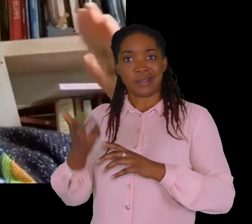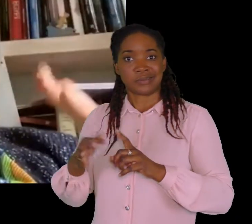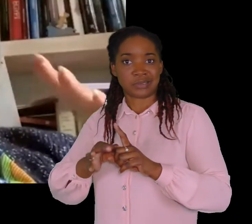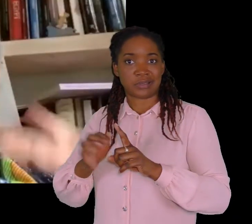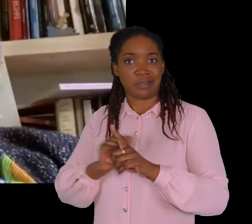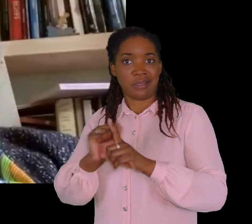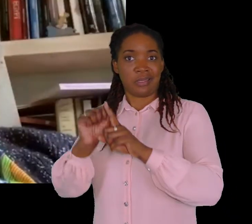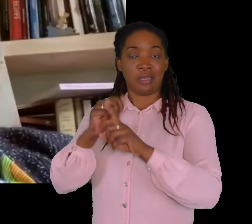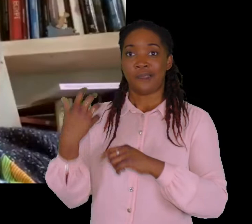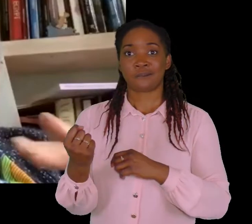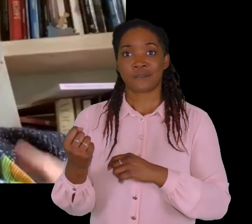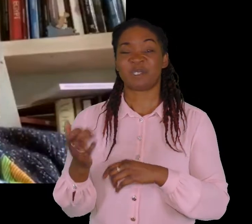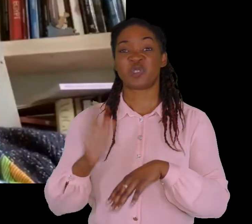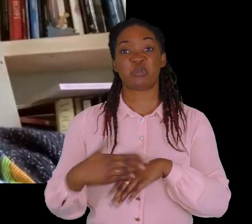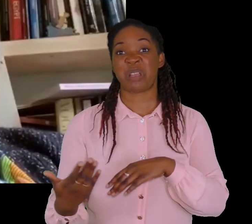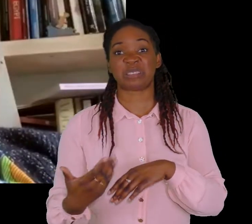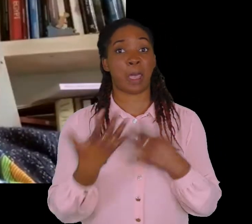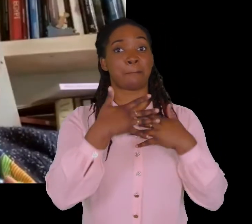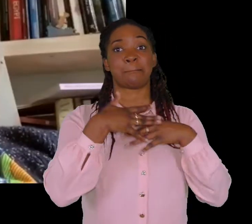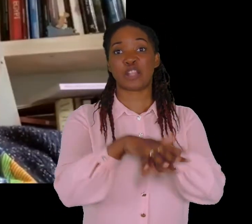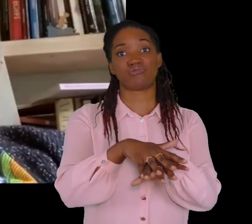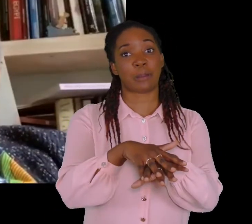mainstream found a way to